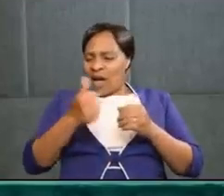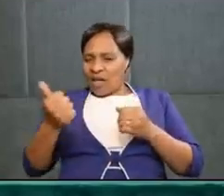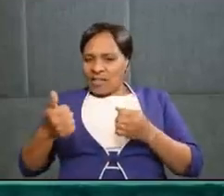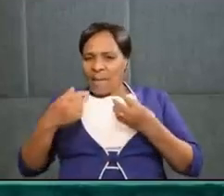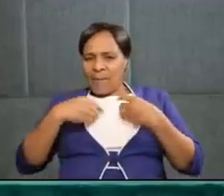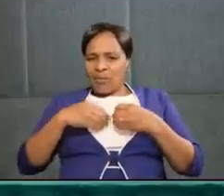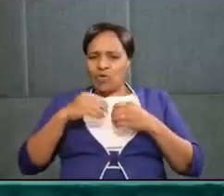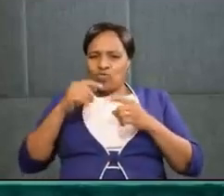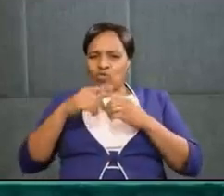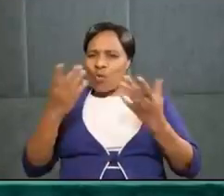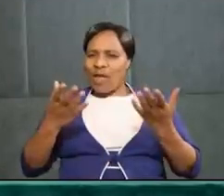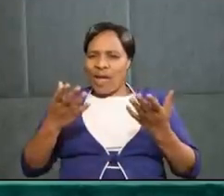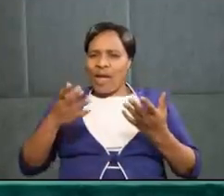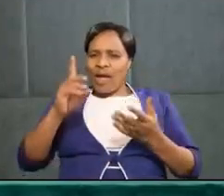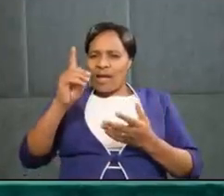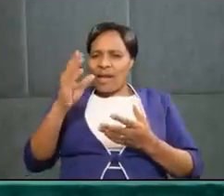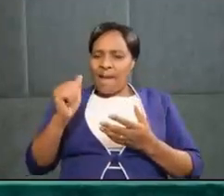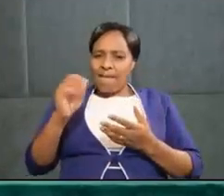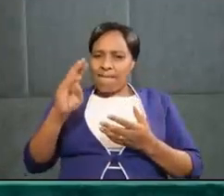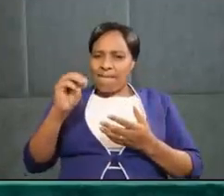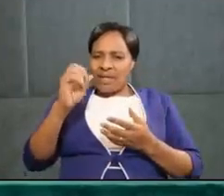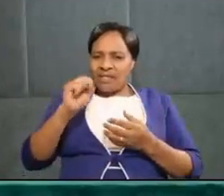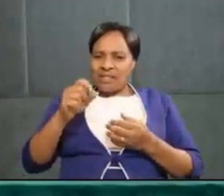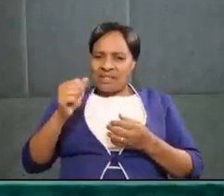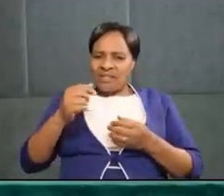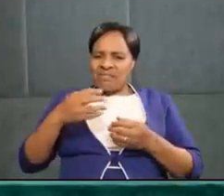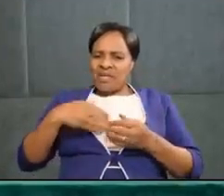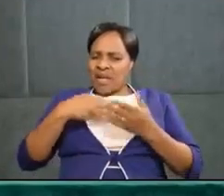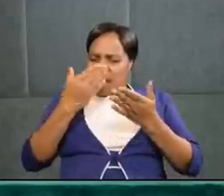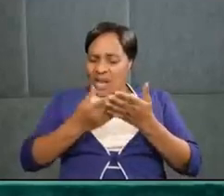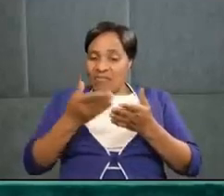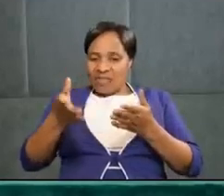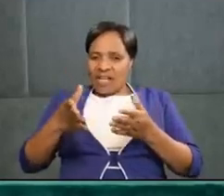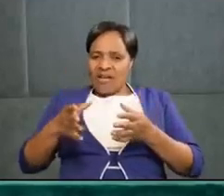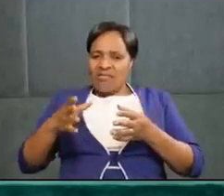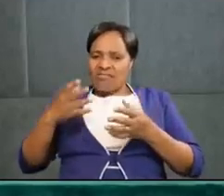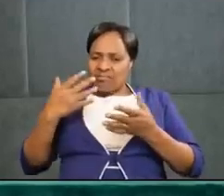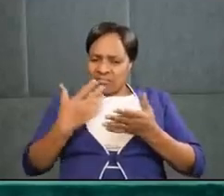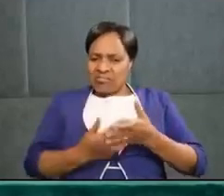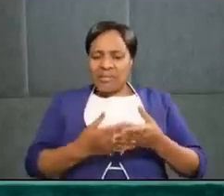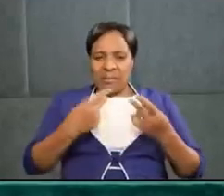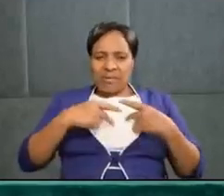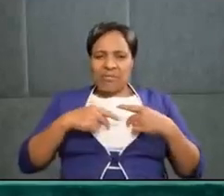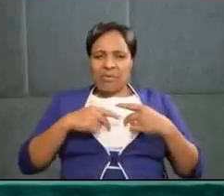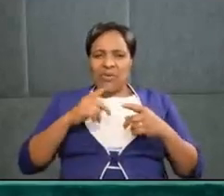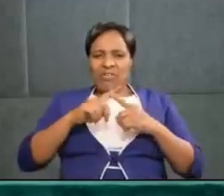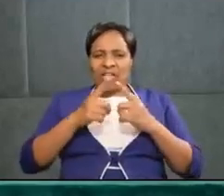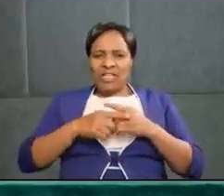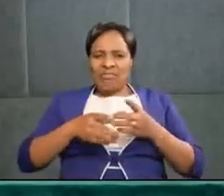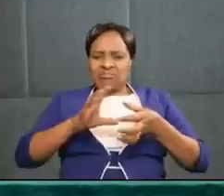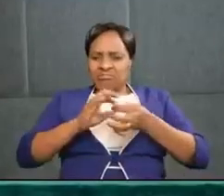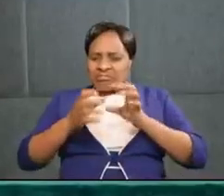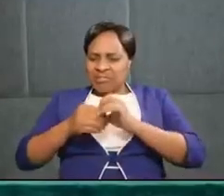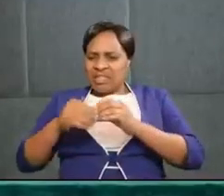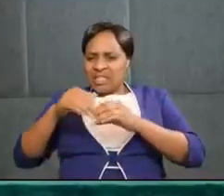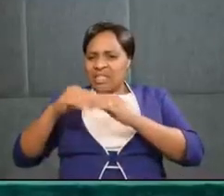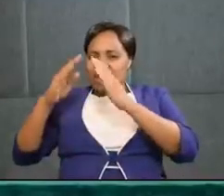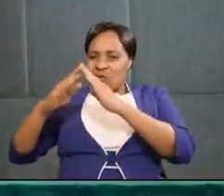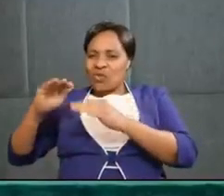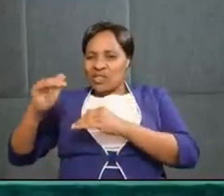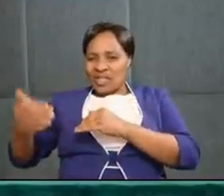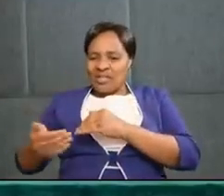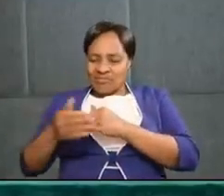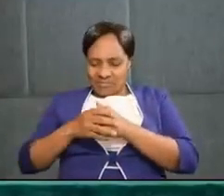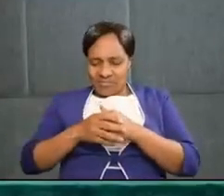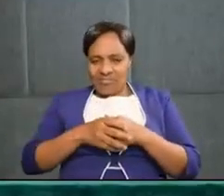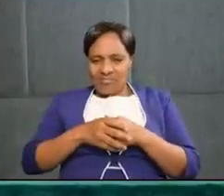Damascus. So I went there and arrested those people and brought them back in chains to Jerusalem to be